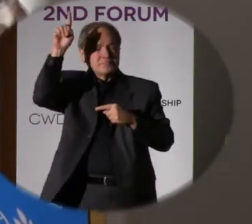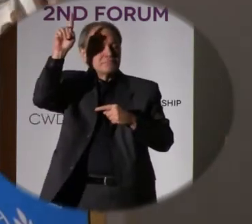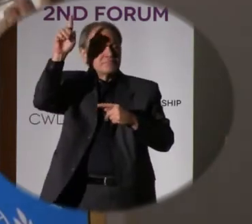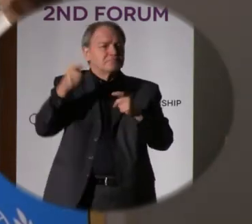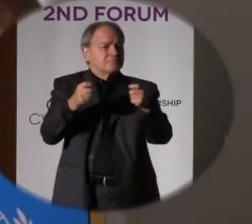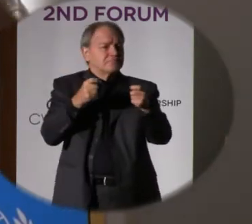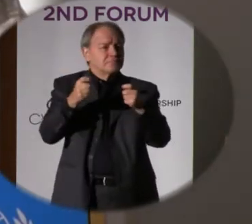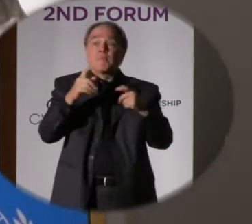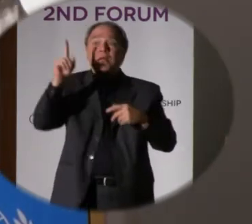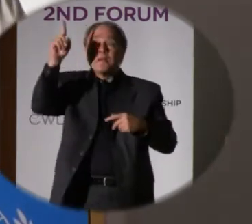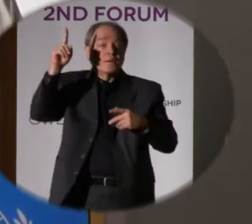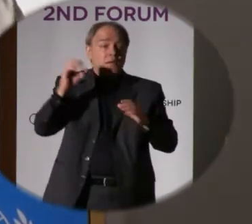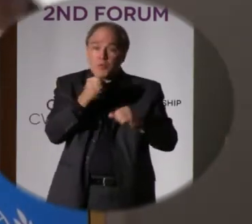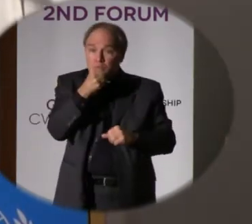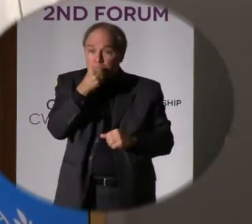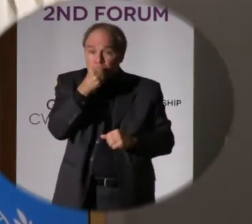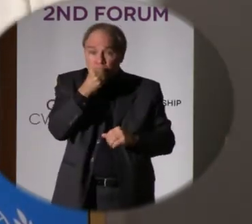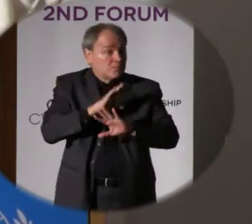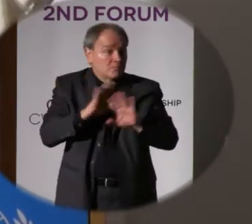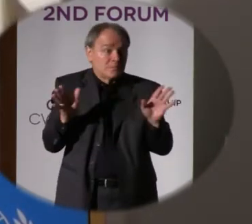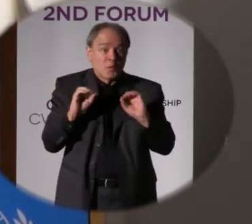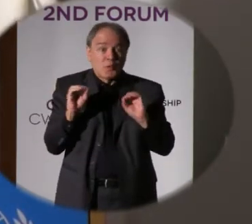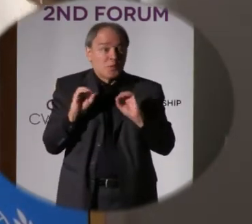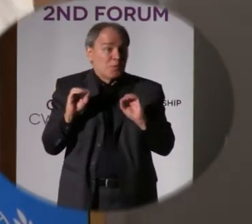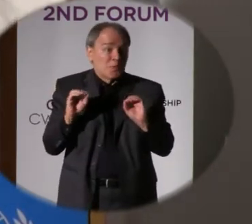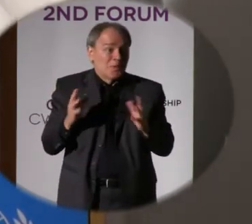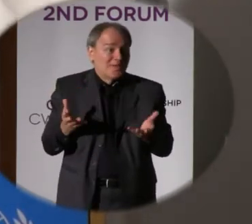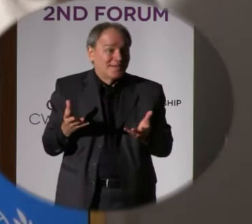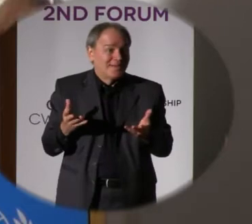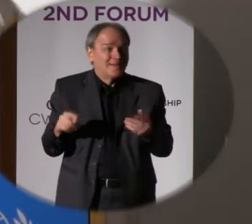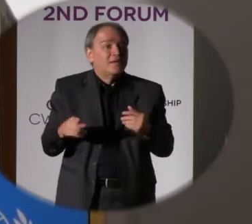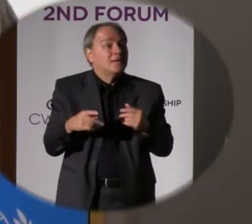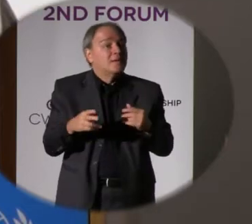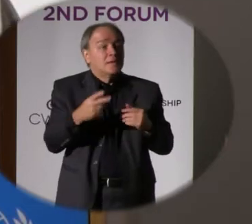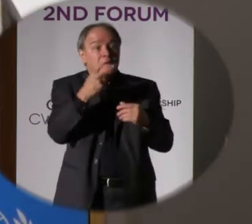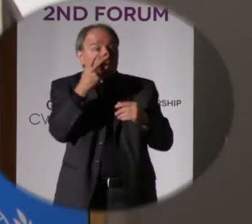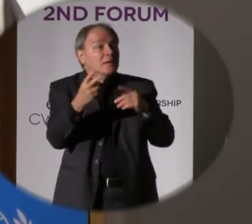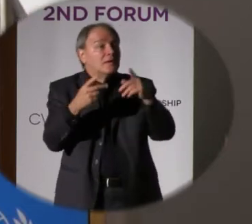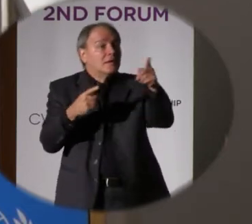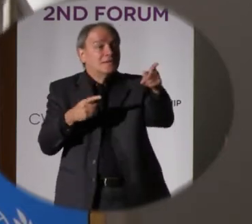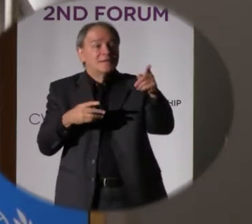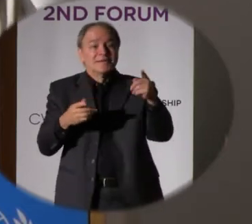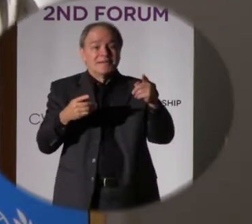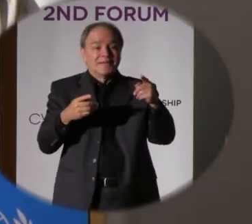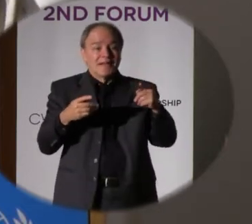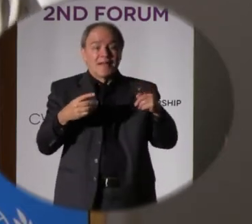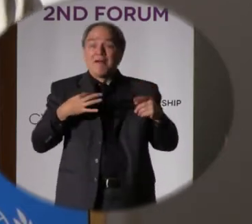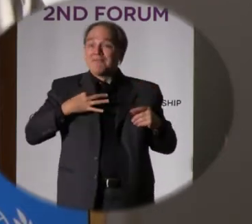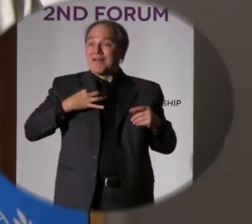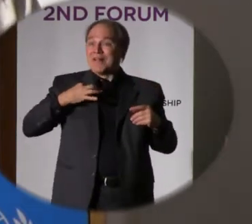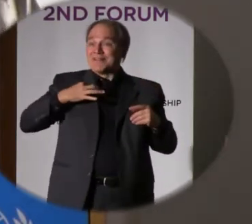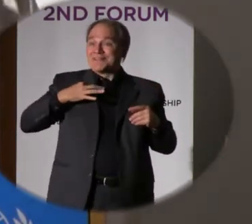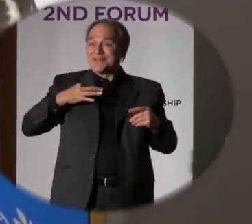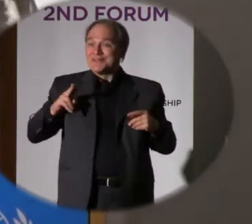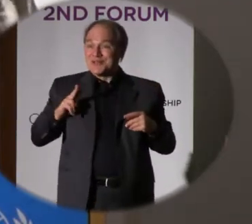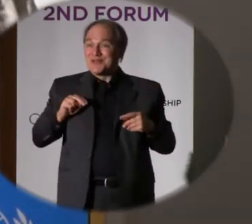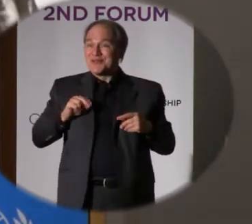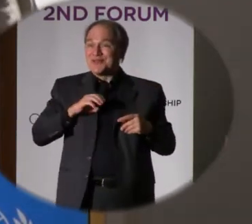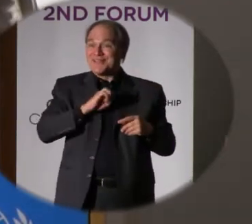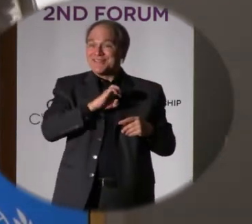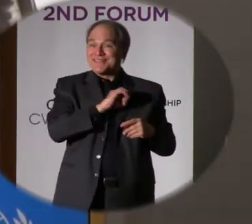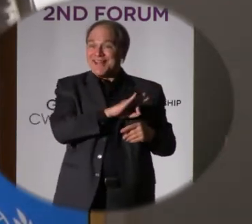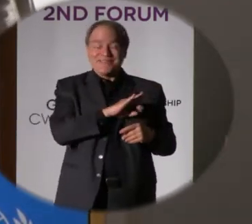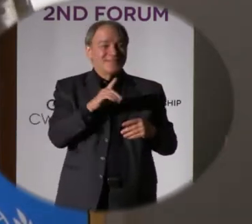have a microphone. So if you see people coming down with the blue T-shirts and coming to me, they're delivering